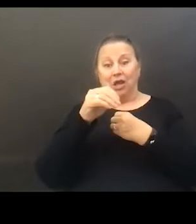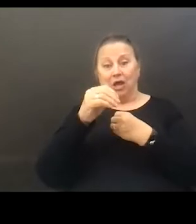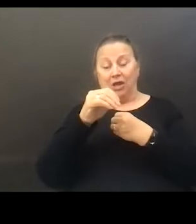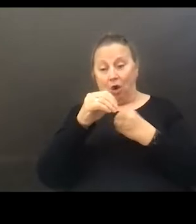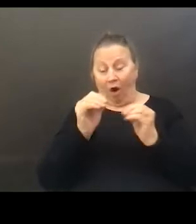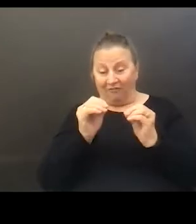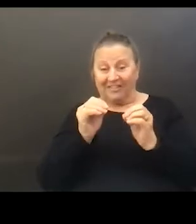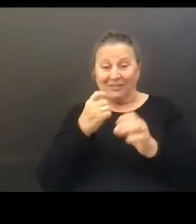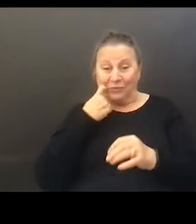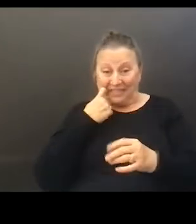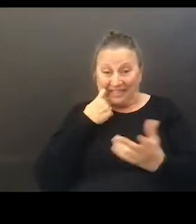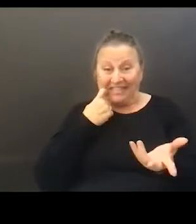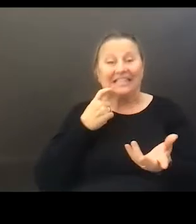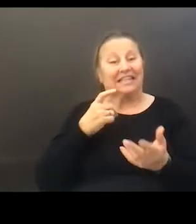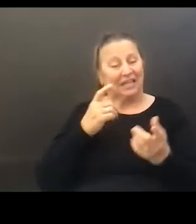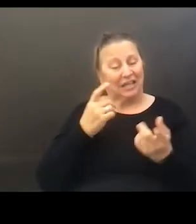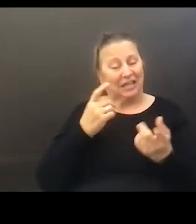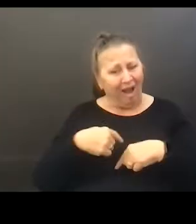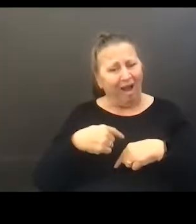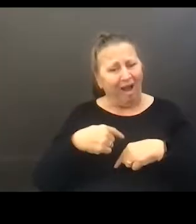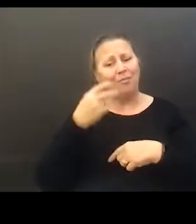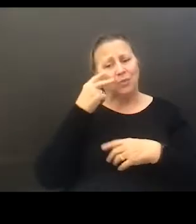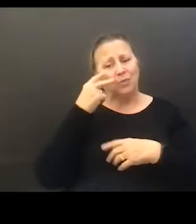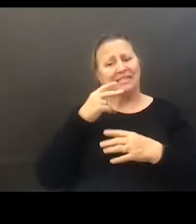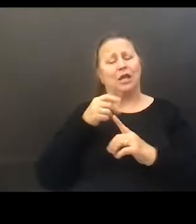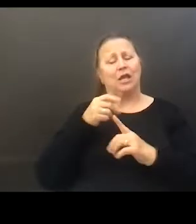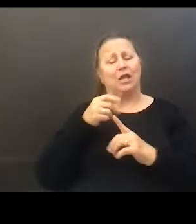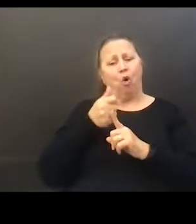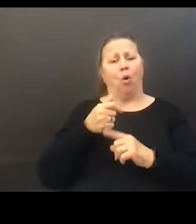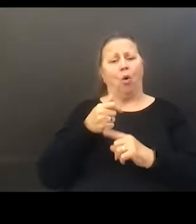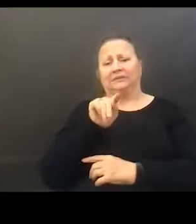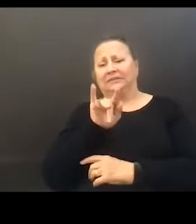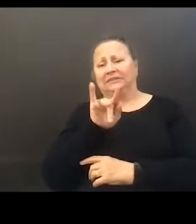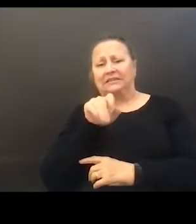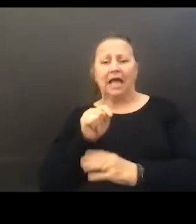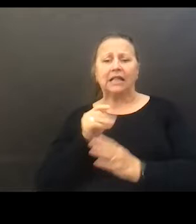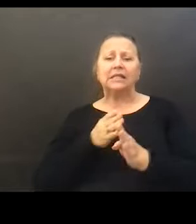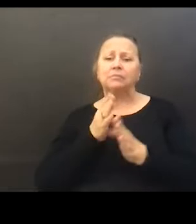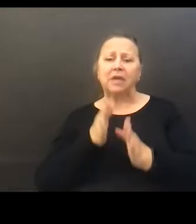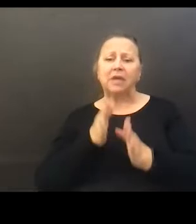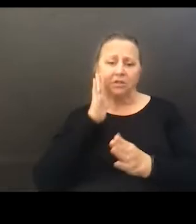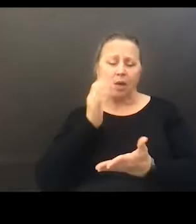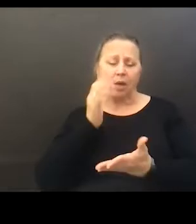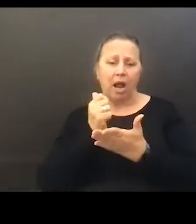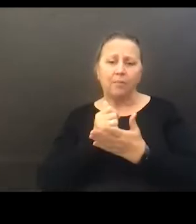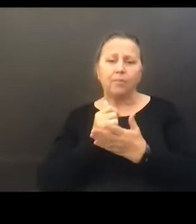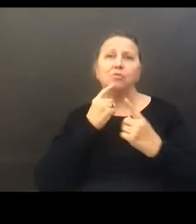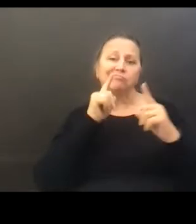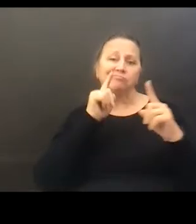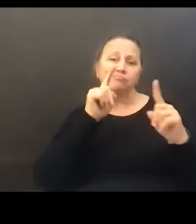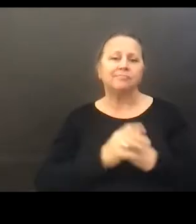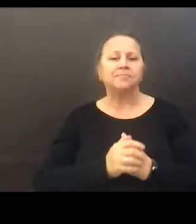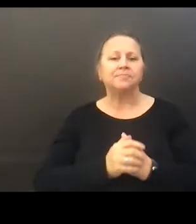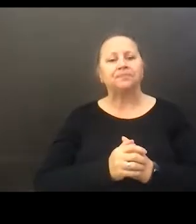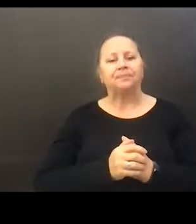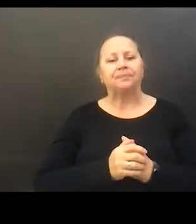us. You'll have your own personal talent development specialist that'll work with you to help you get to where you want to go. One of the coolest